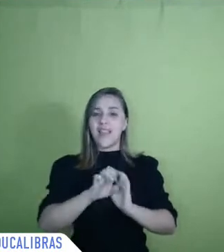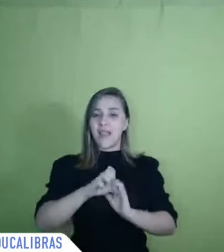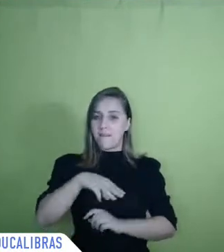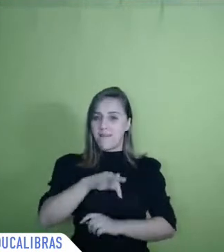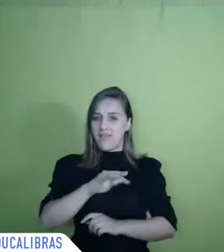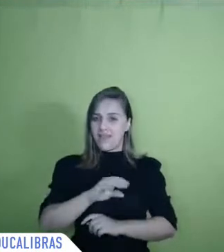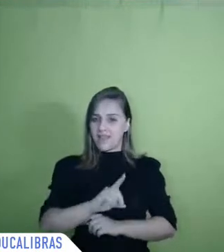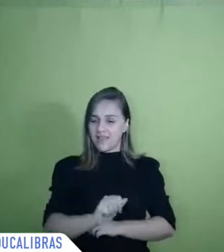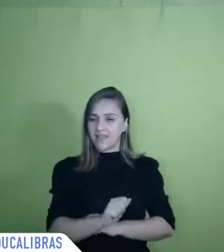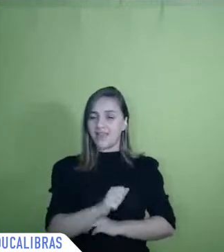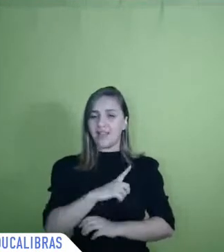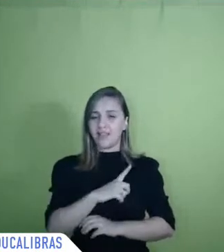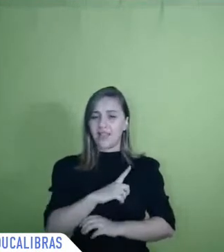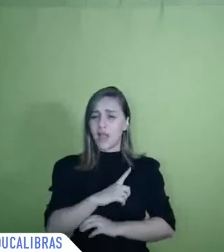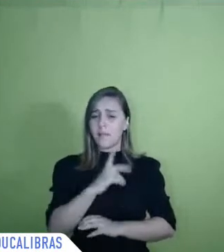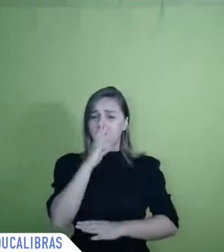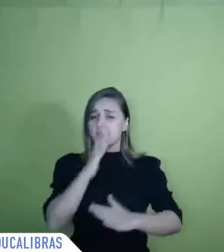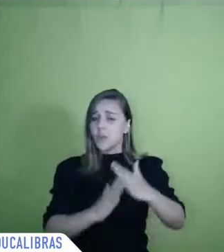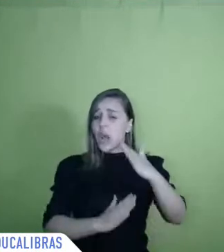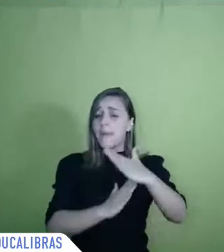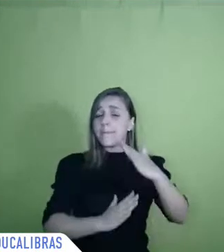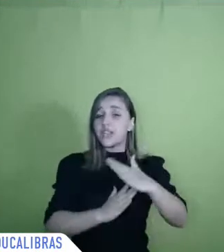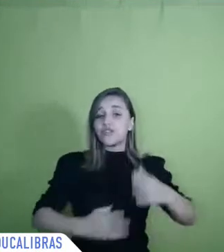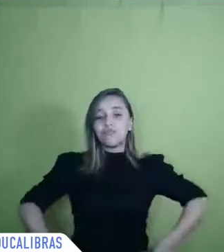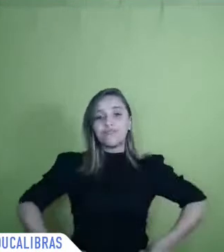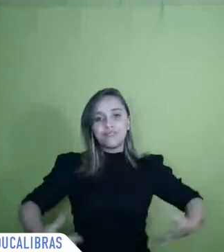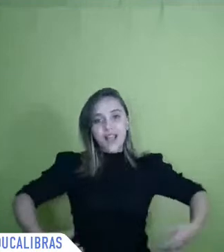with the